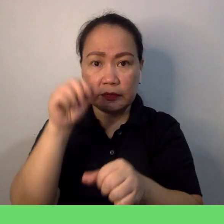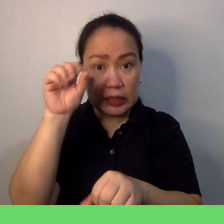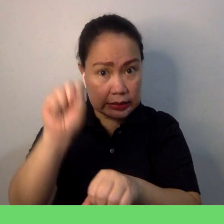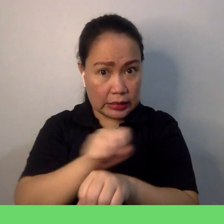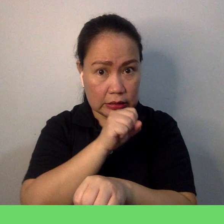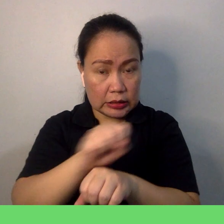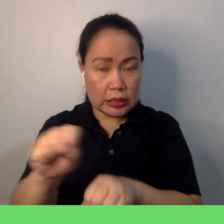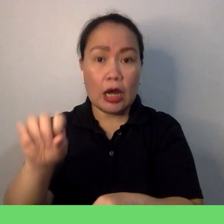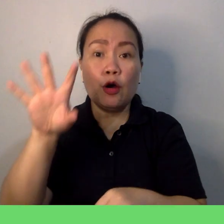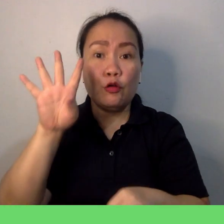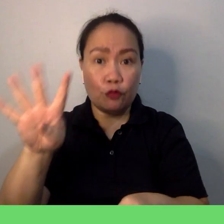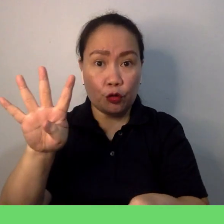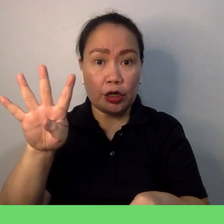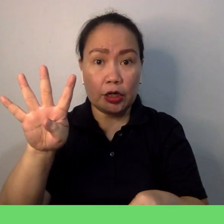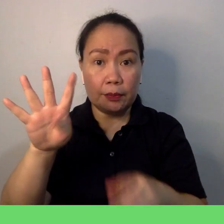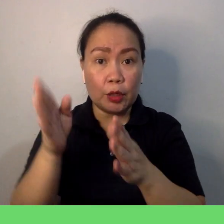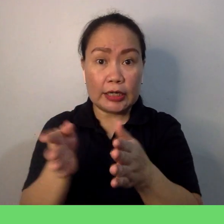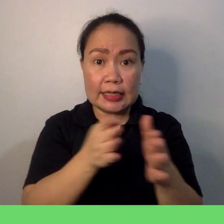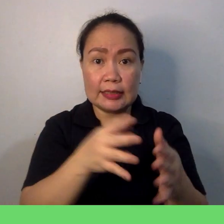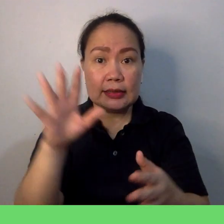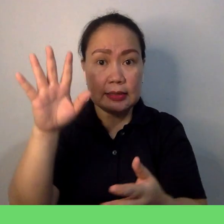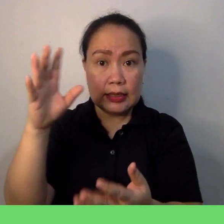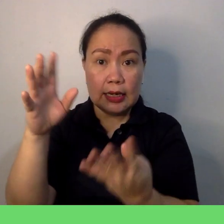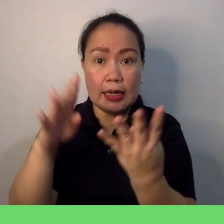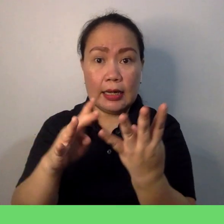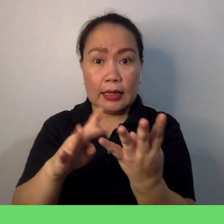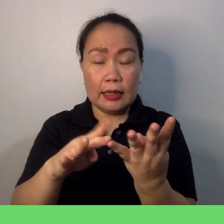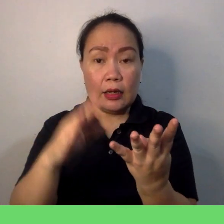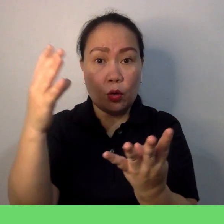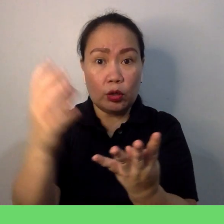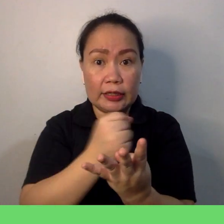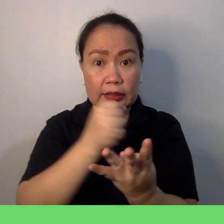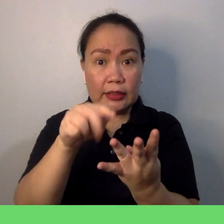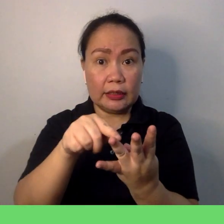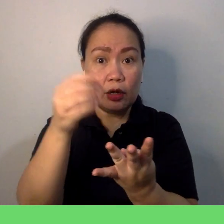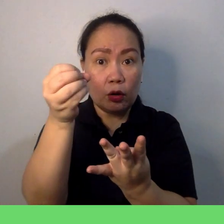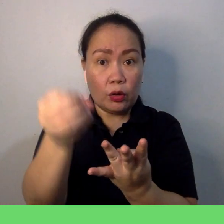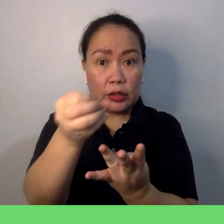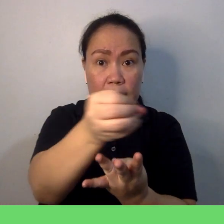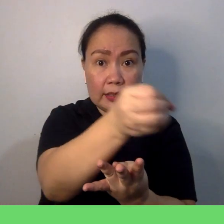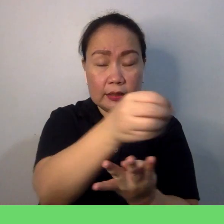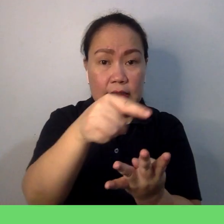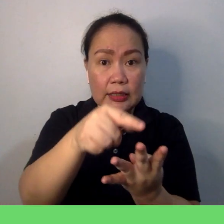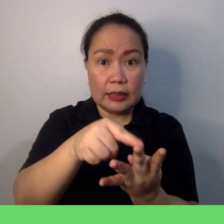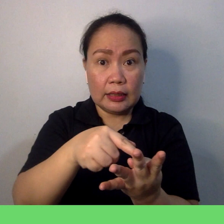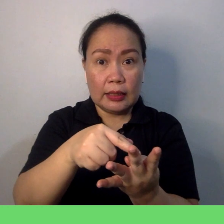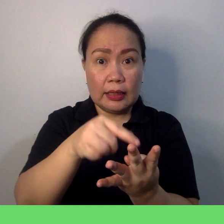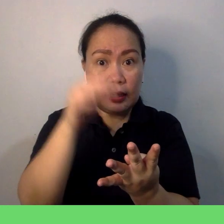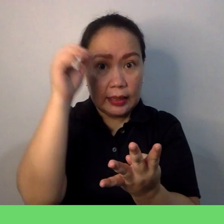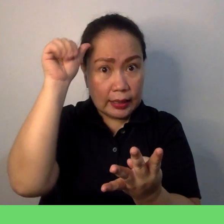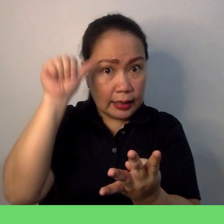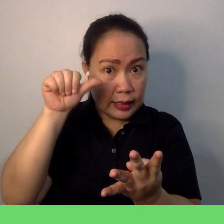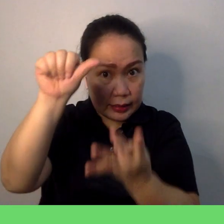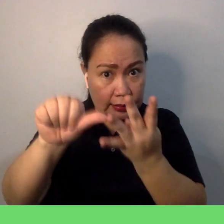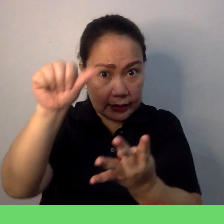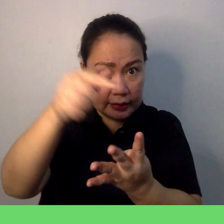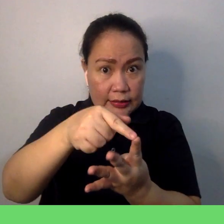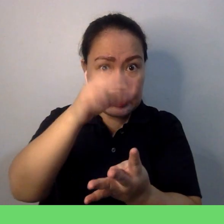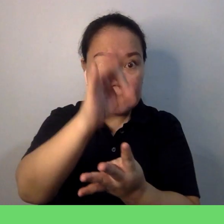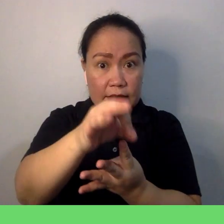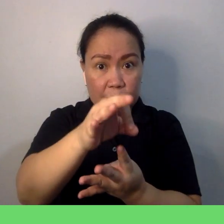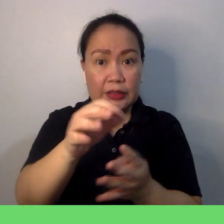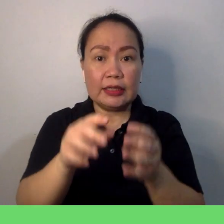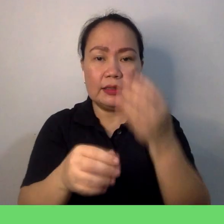have 4 process: collecting, organizing, analyzing, and interpreting the data. Next, what